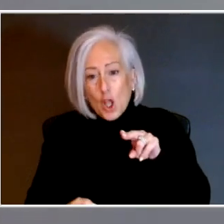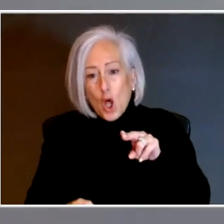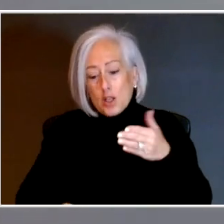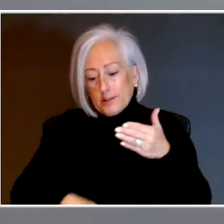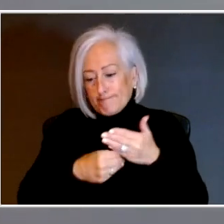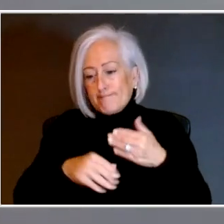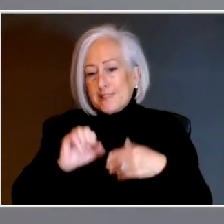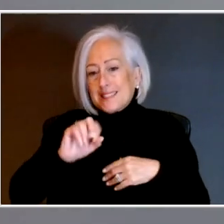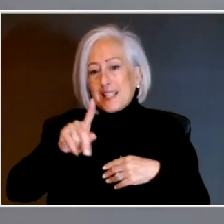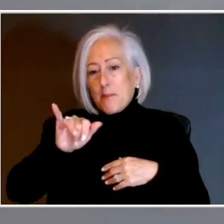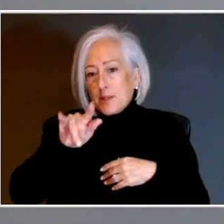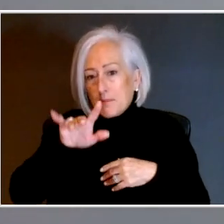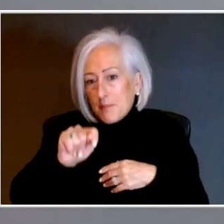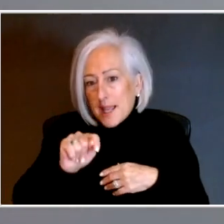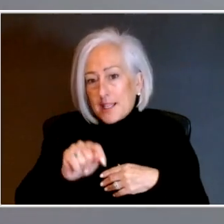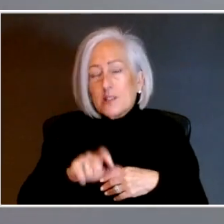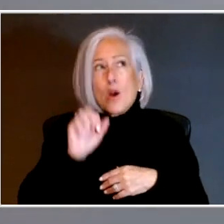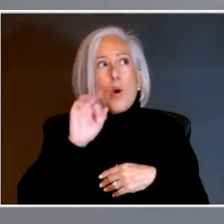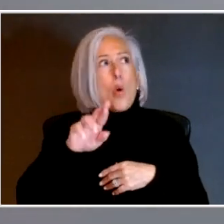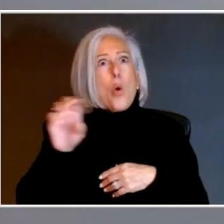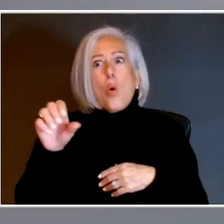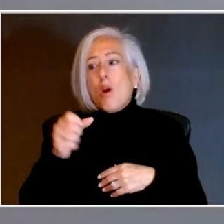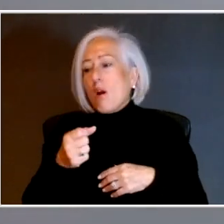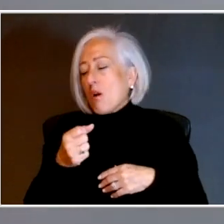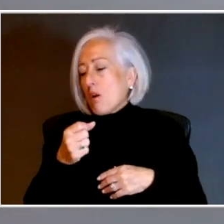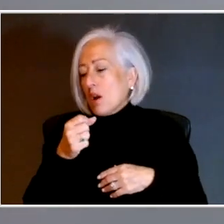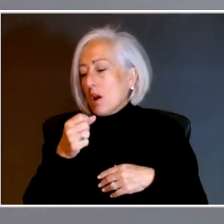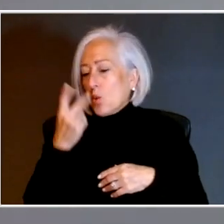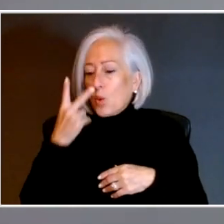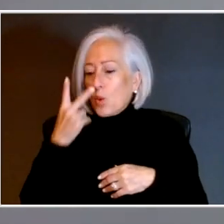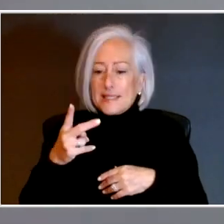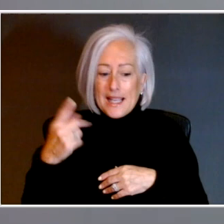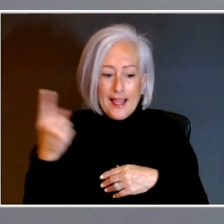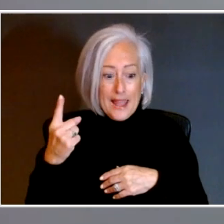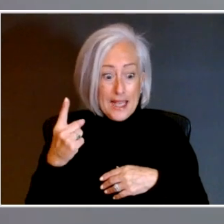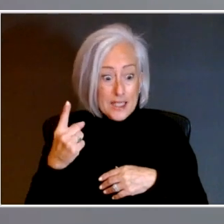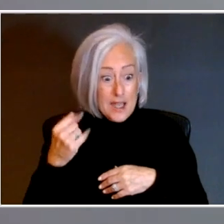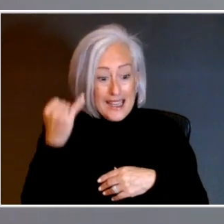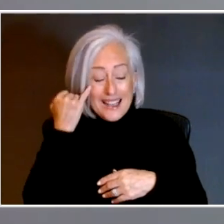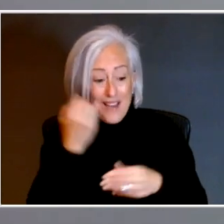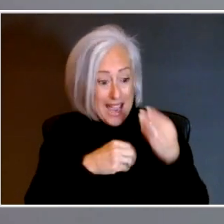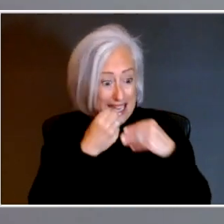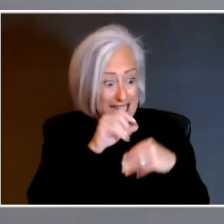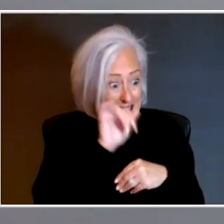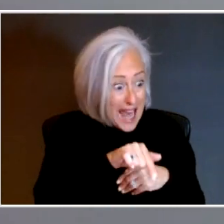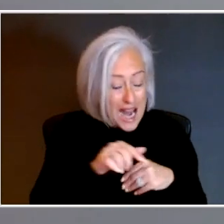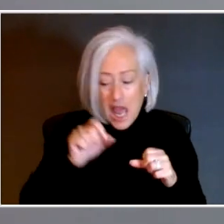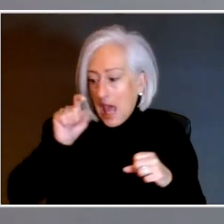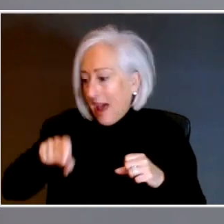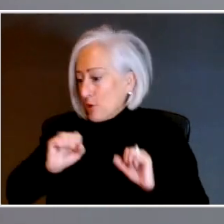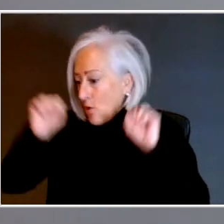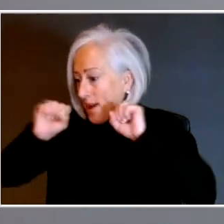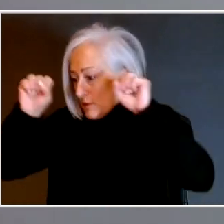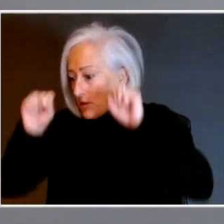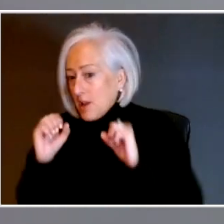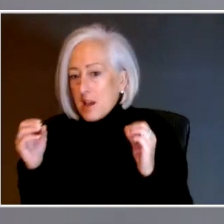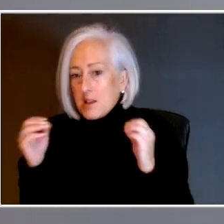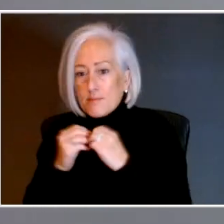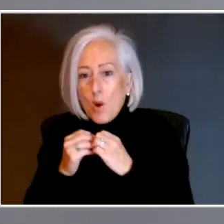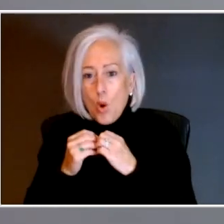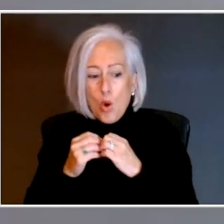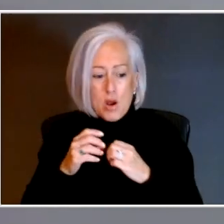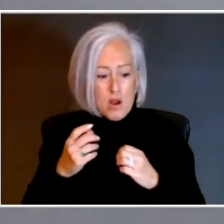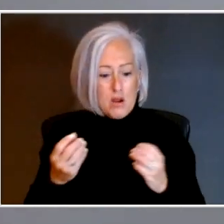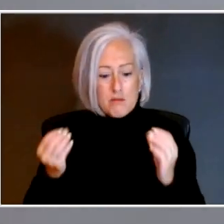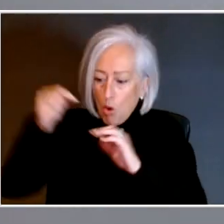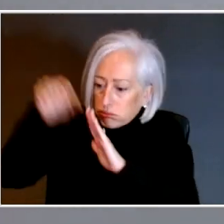these compensatory measures to sort of make up for food consumed, such as choosing to exercise more than you would or harder than you